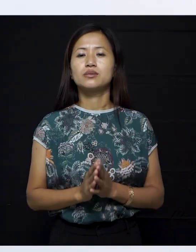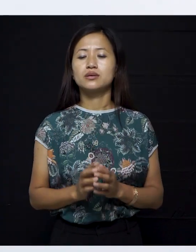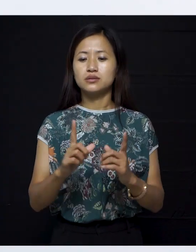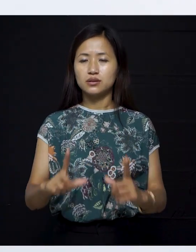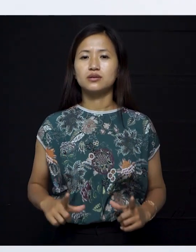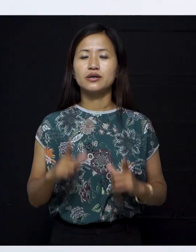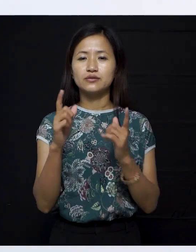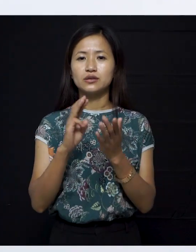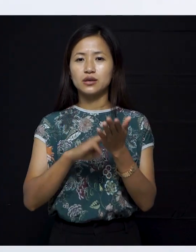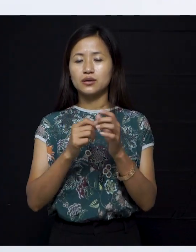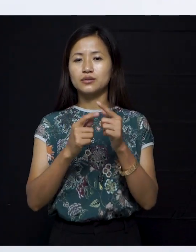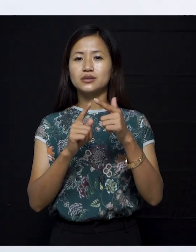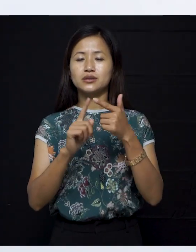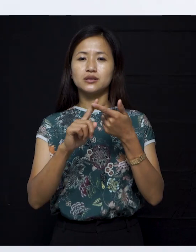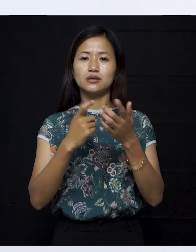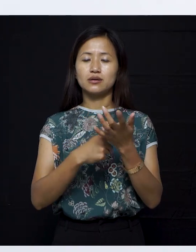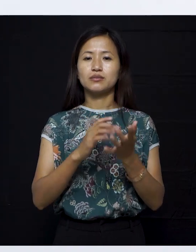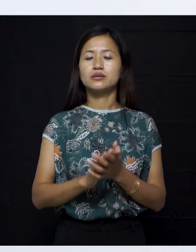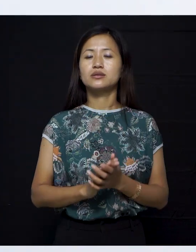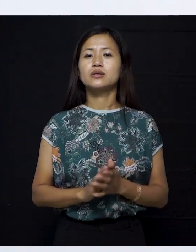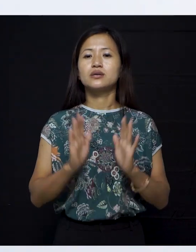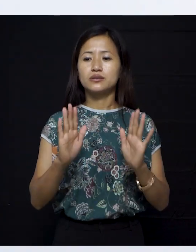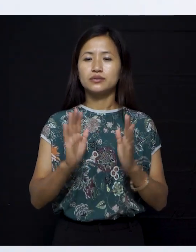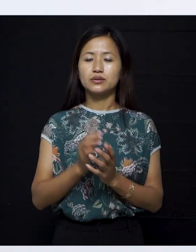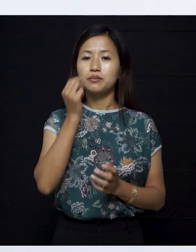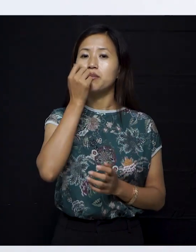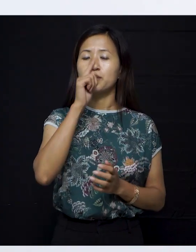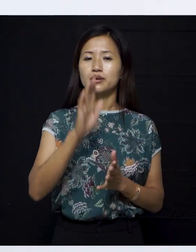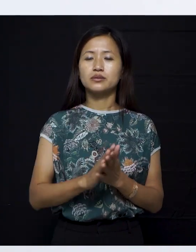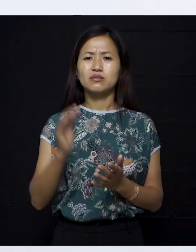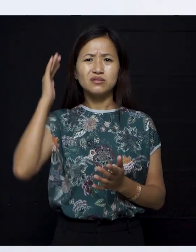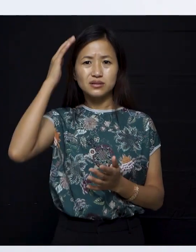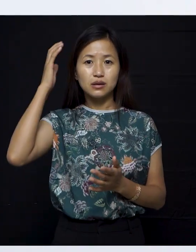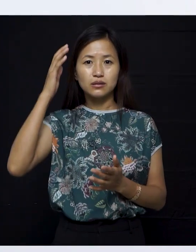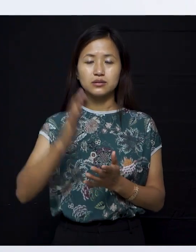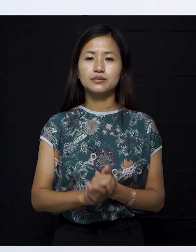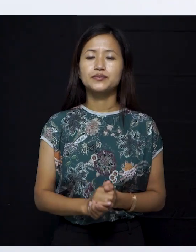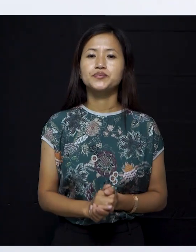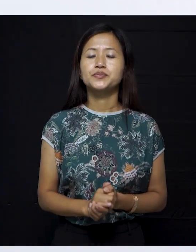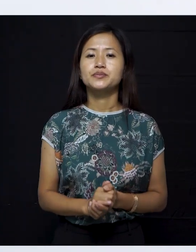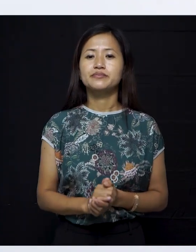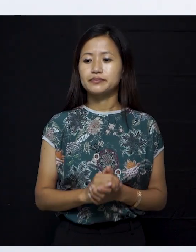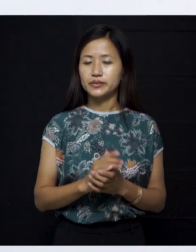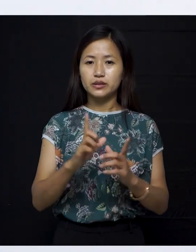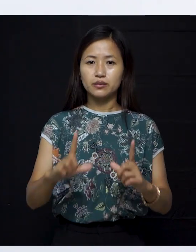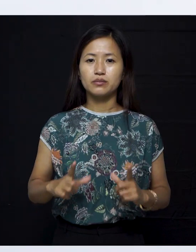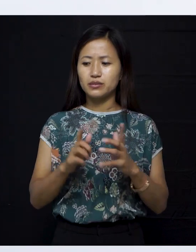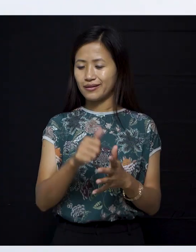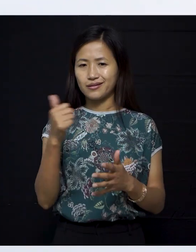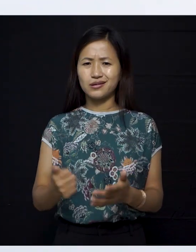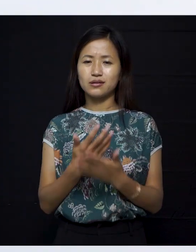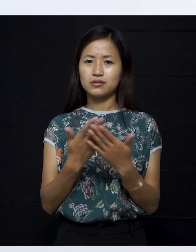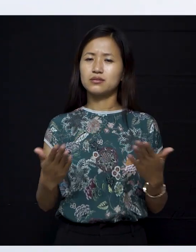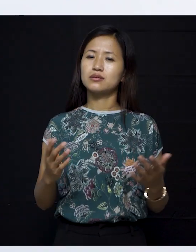lives that matter, and that is your lives to your parents. We have to think in all the concepts, right? Your life matters to your parents more than anything